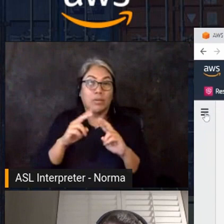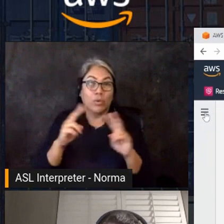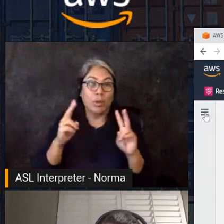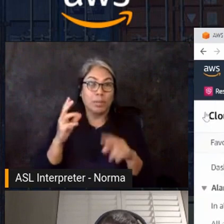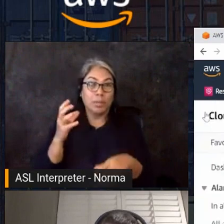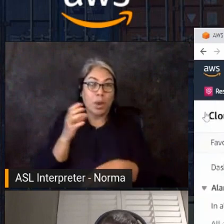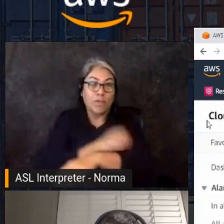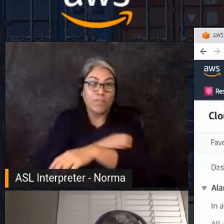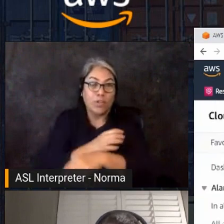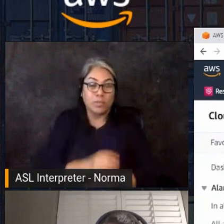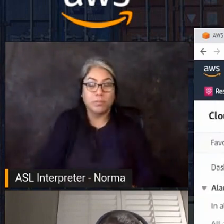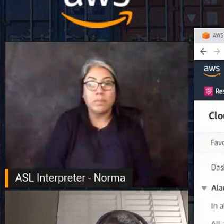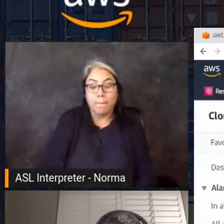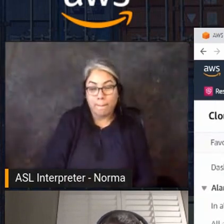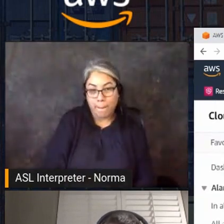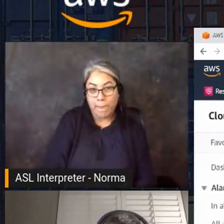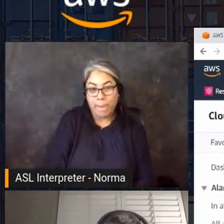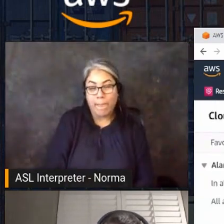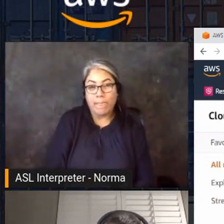Nice.